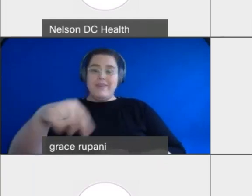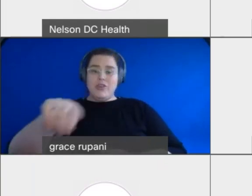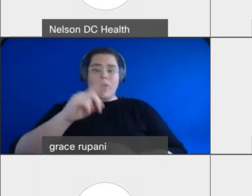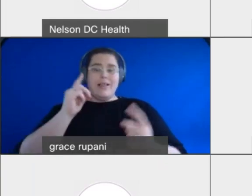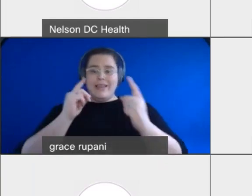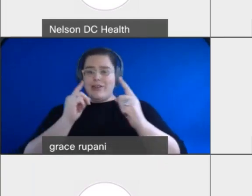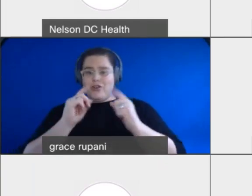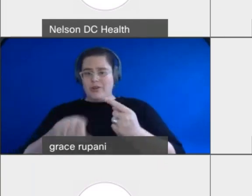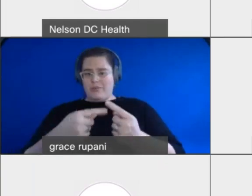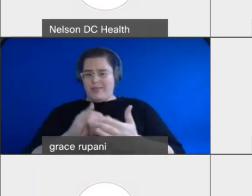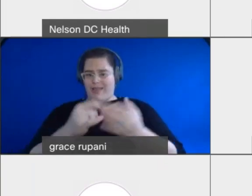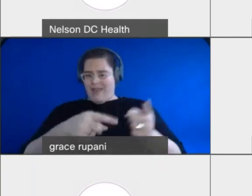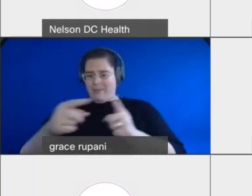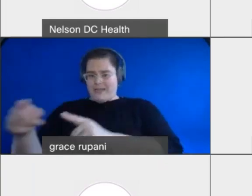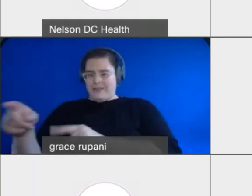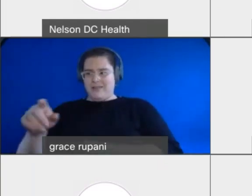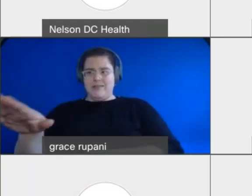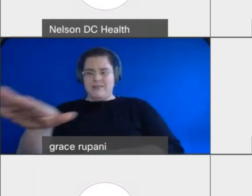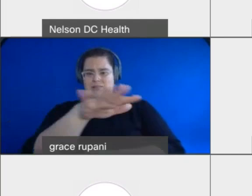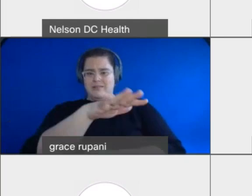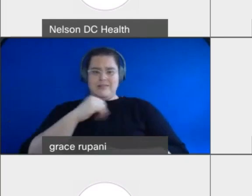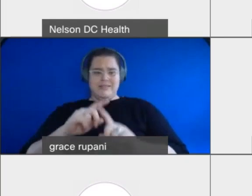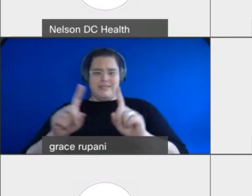specific providers, please let us know.